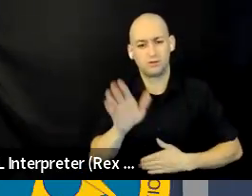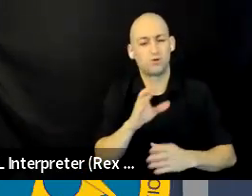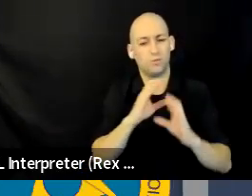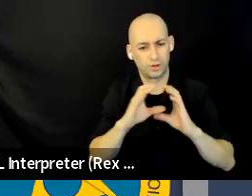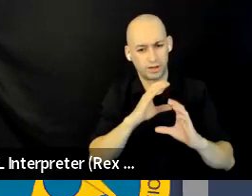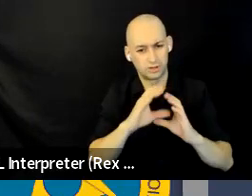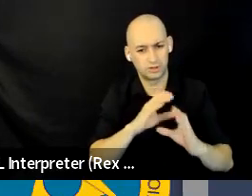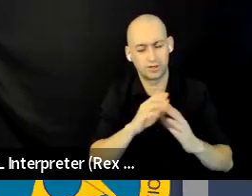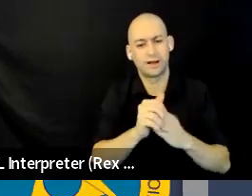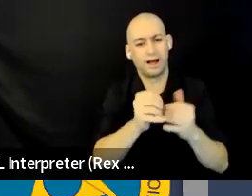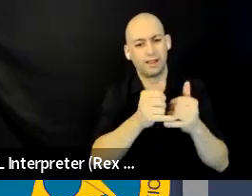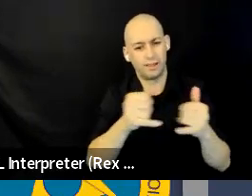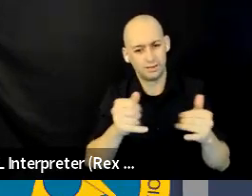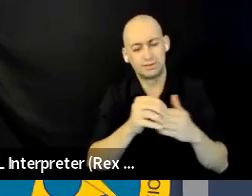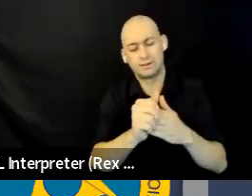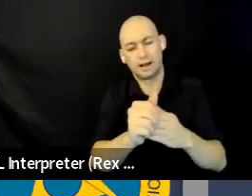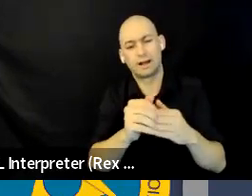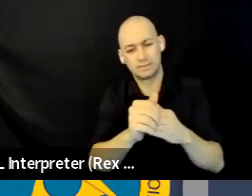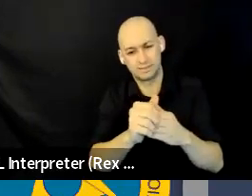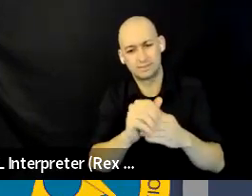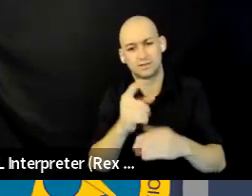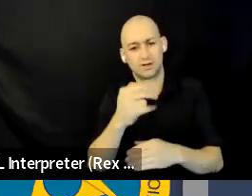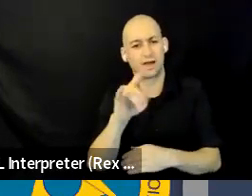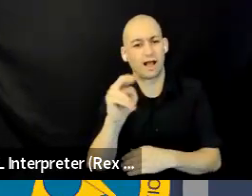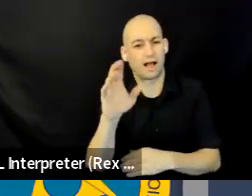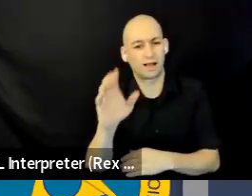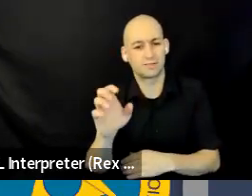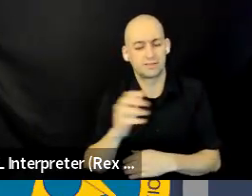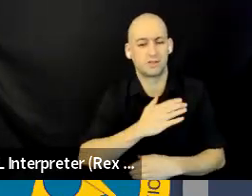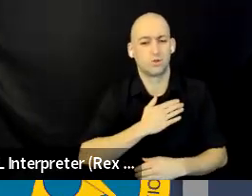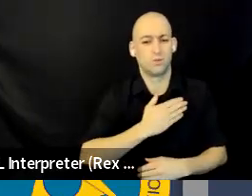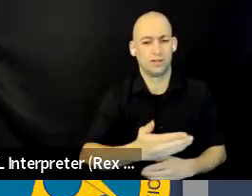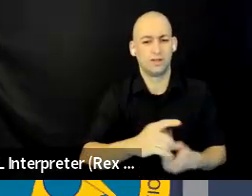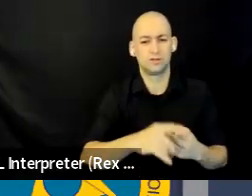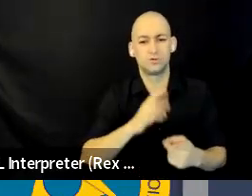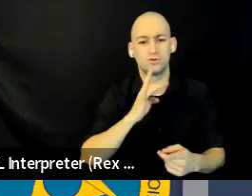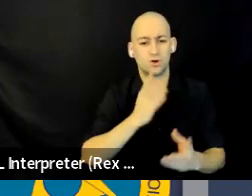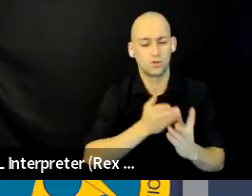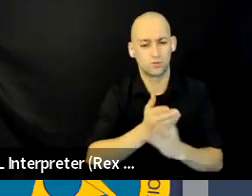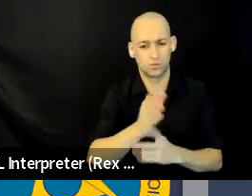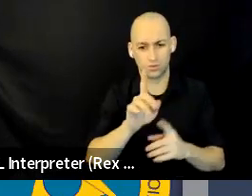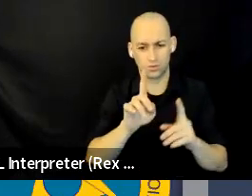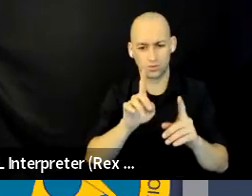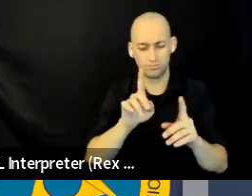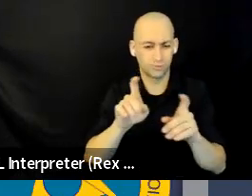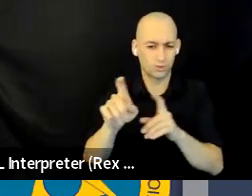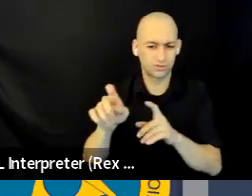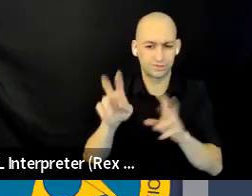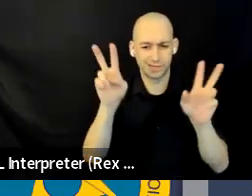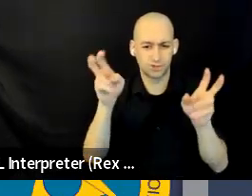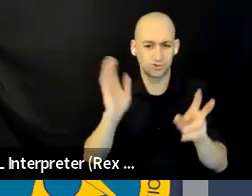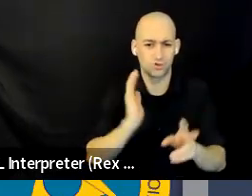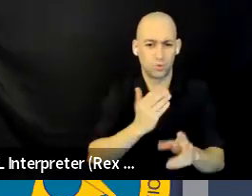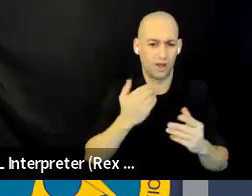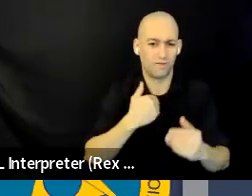their guidance, and their willingness to talk through issues and questions we have on this. So thank you very much. Thank